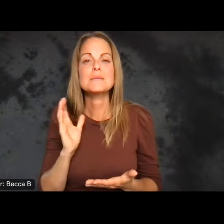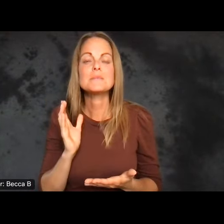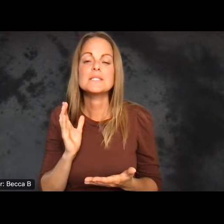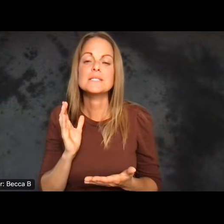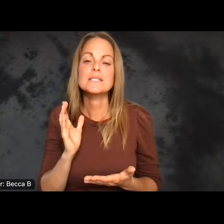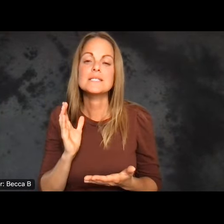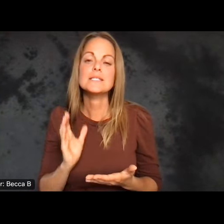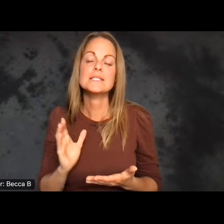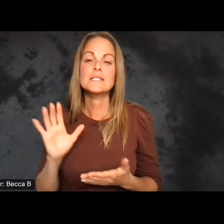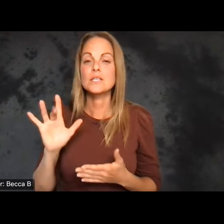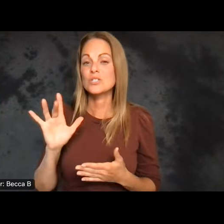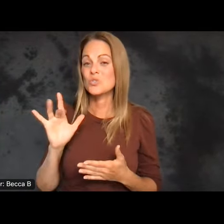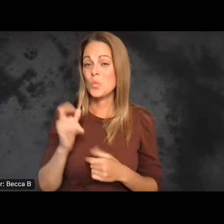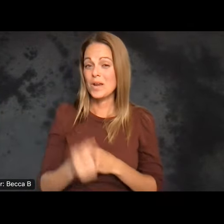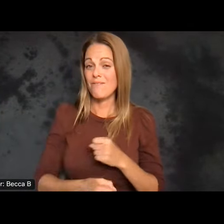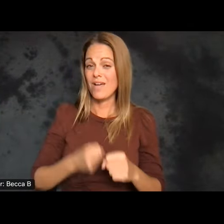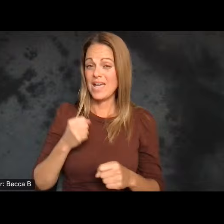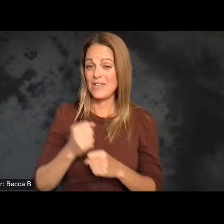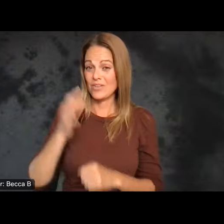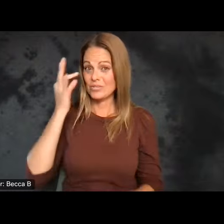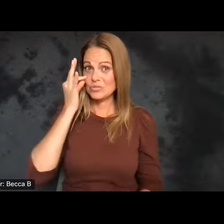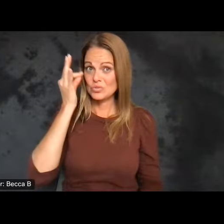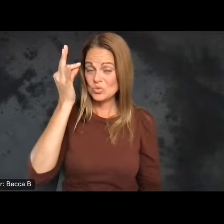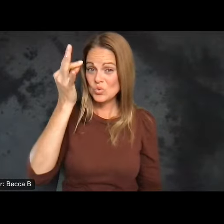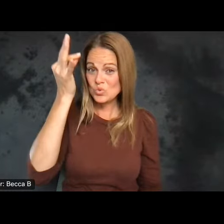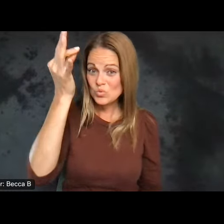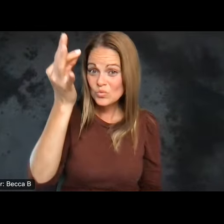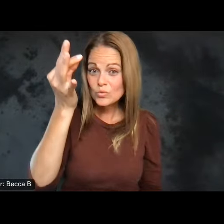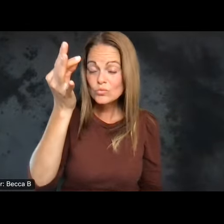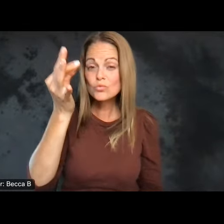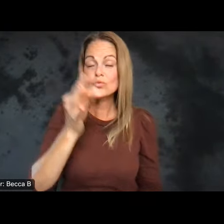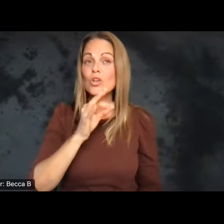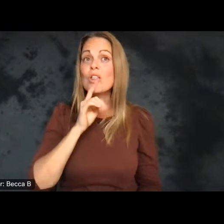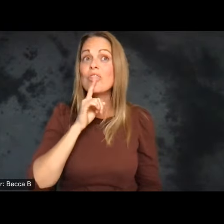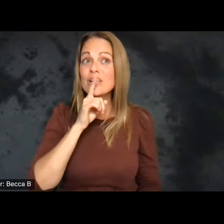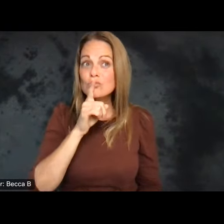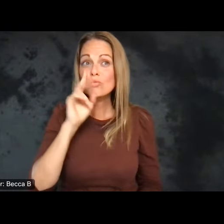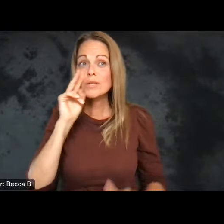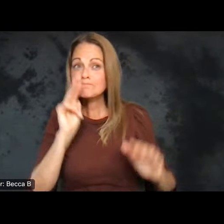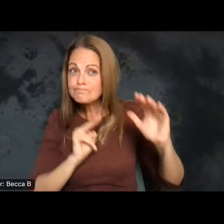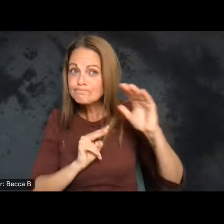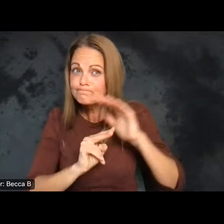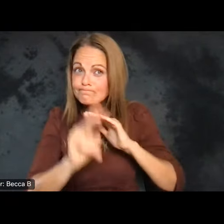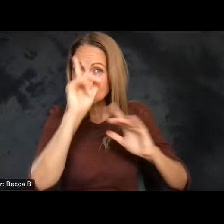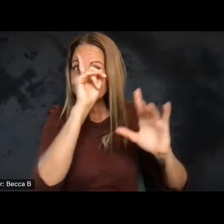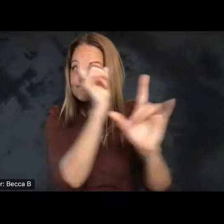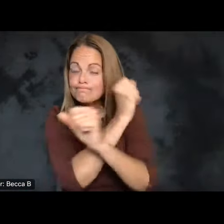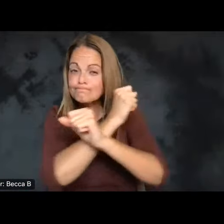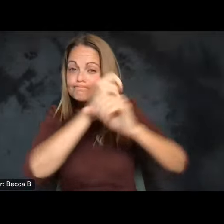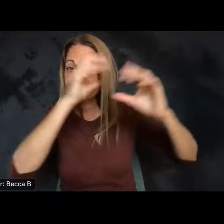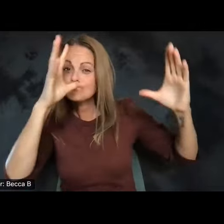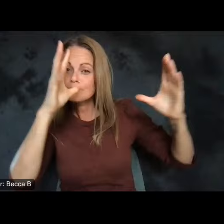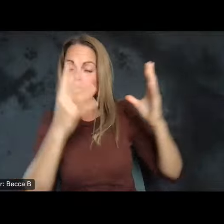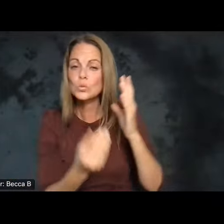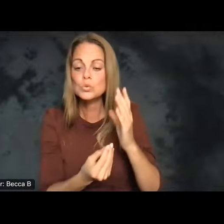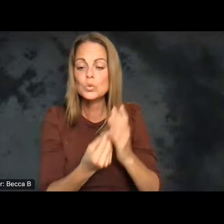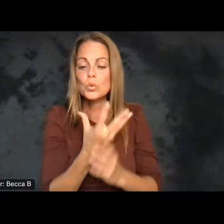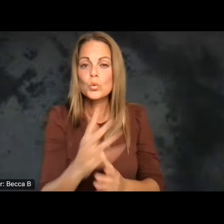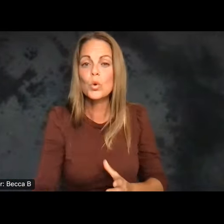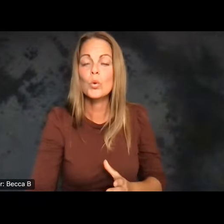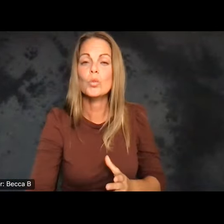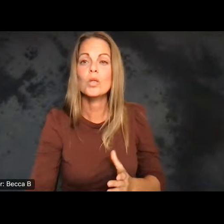25 years out, that's where you guys are really going for the growth and what's going to be the best for the